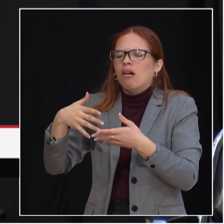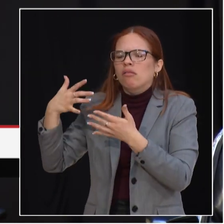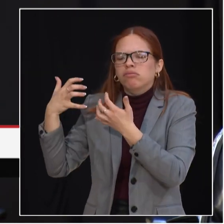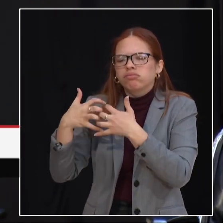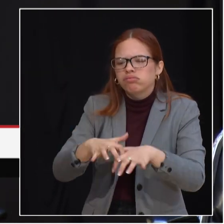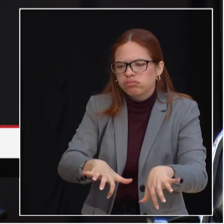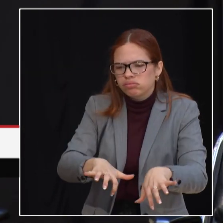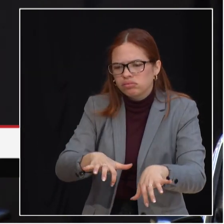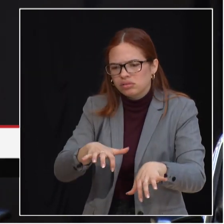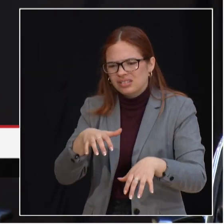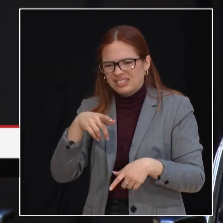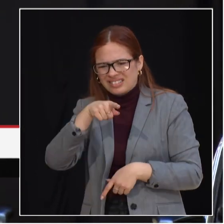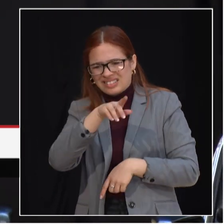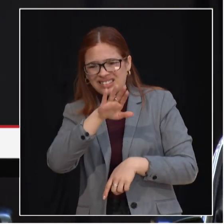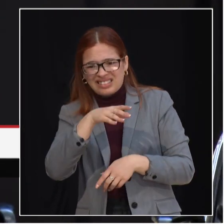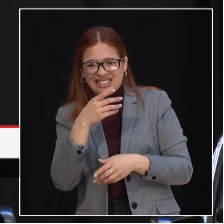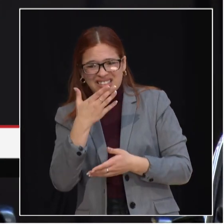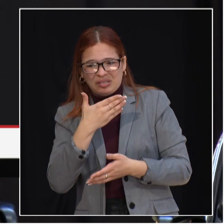now.